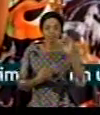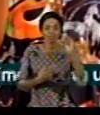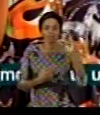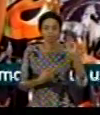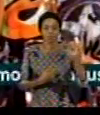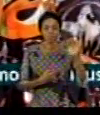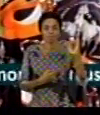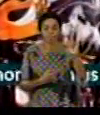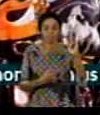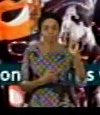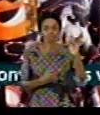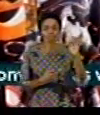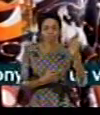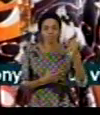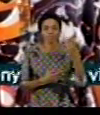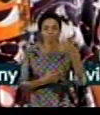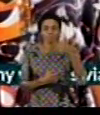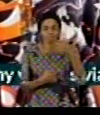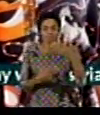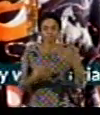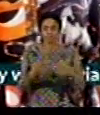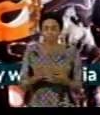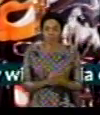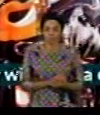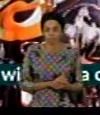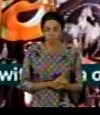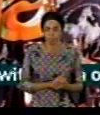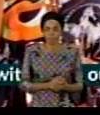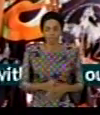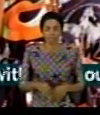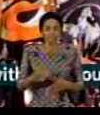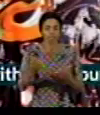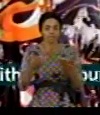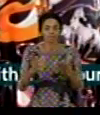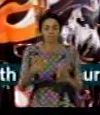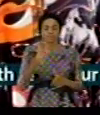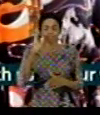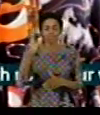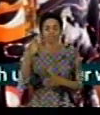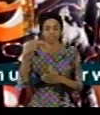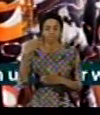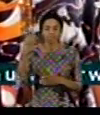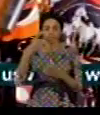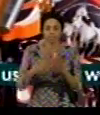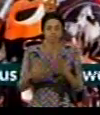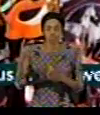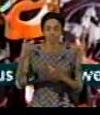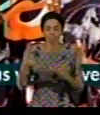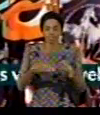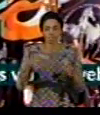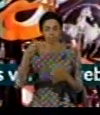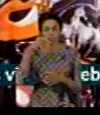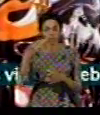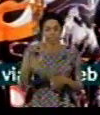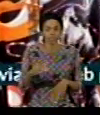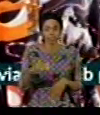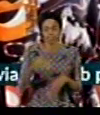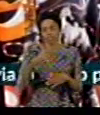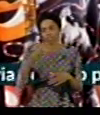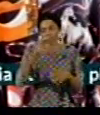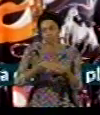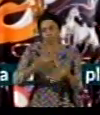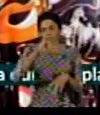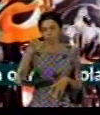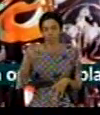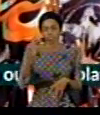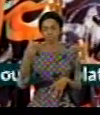I came back and cooked the Chukumerum during the GCK on July. On February 23rd